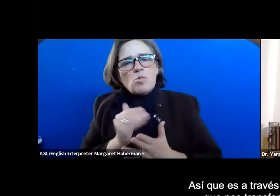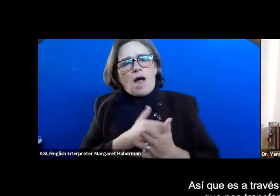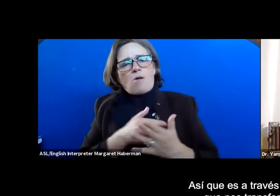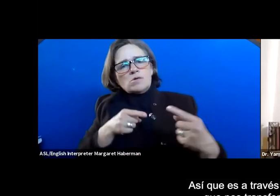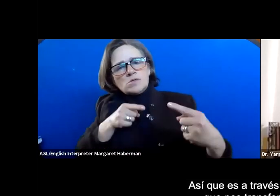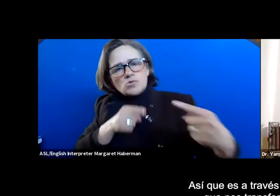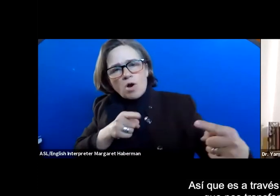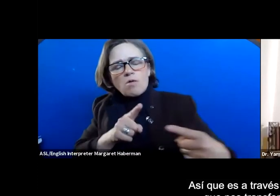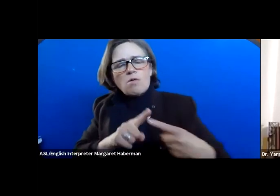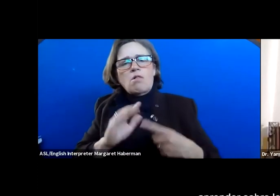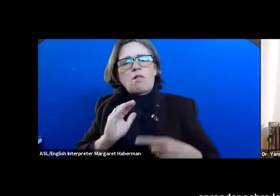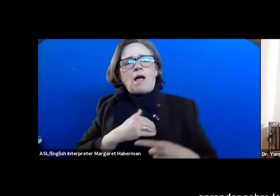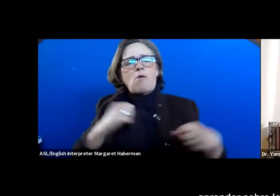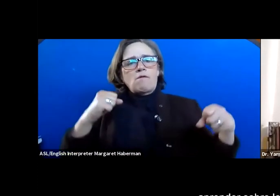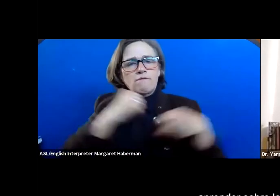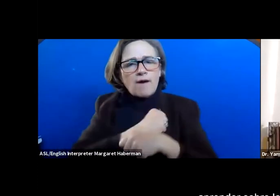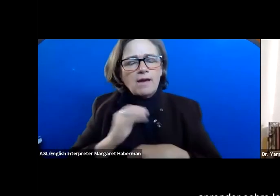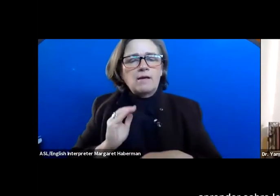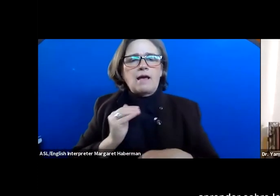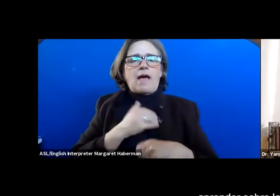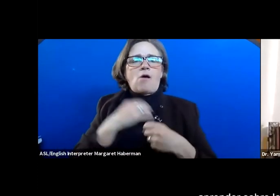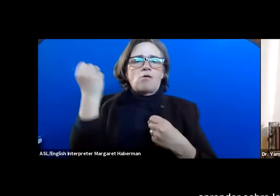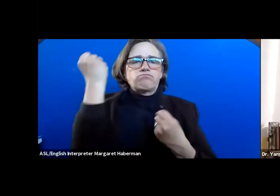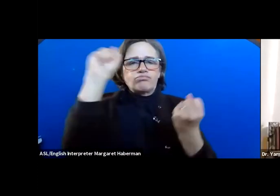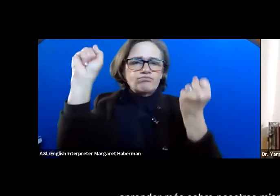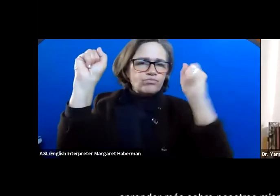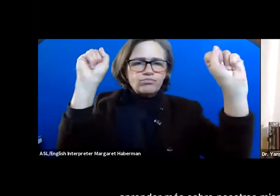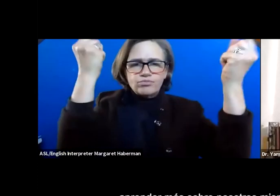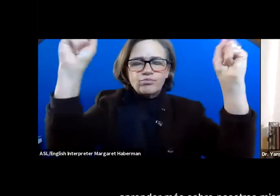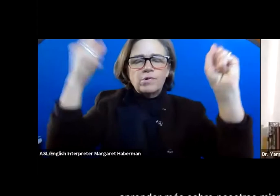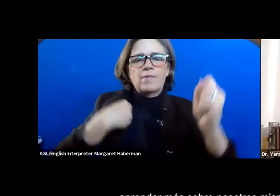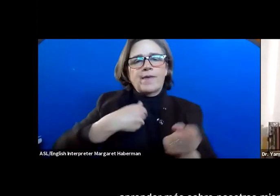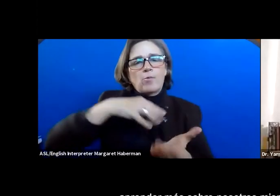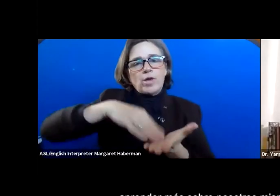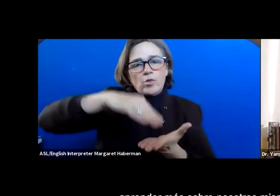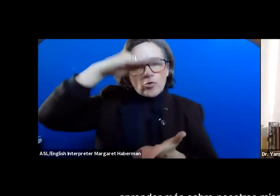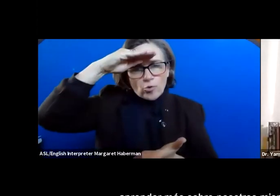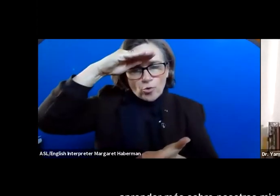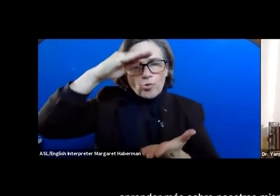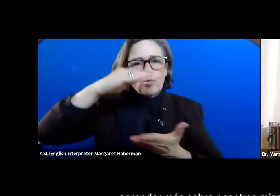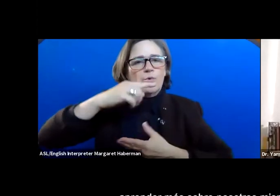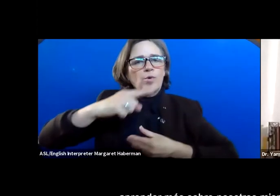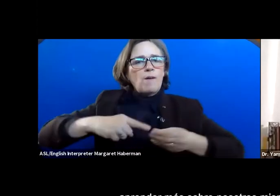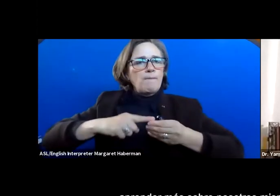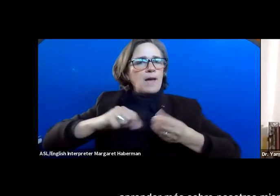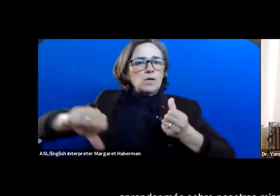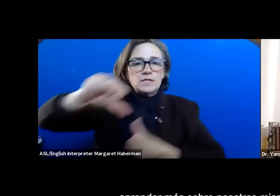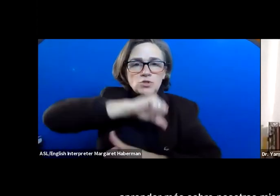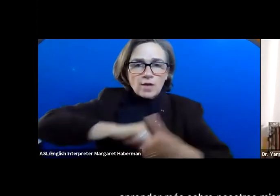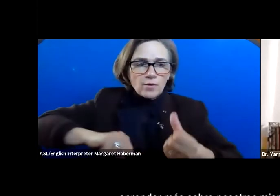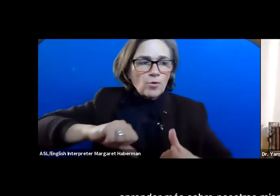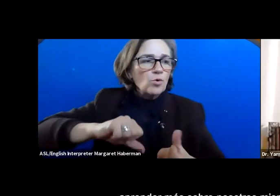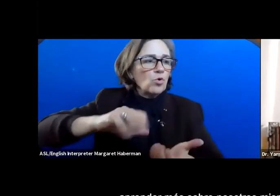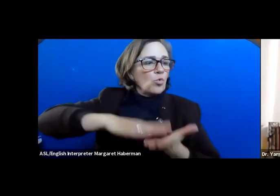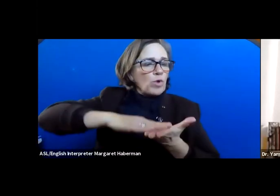transform ourselves, learn about each other, learn more about ourselves through